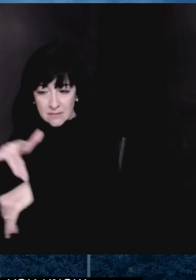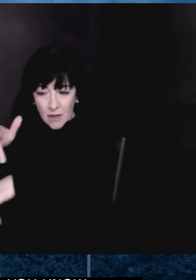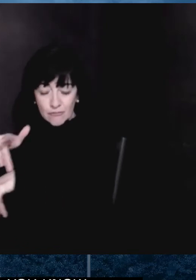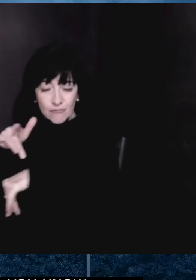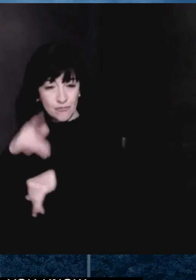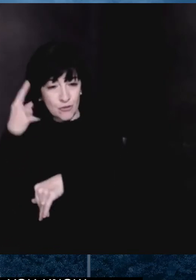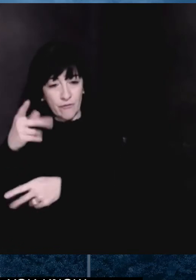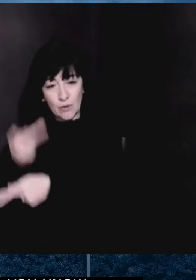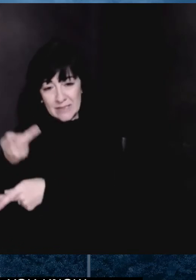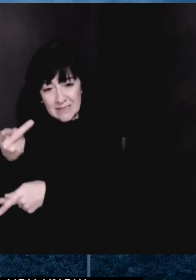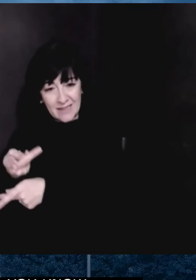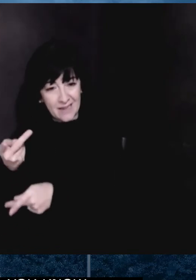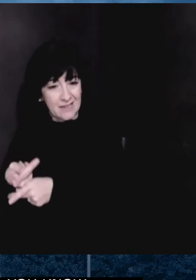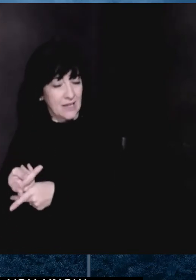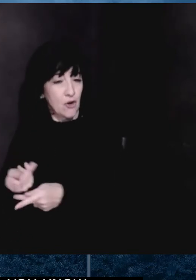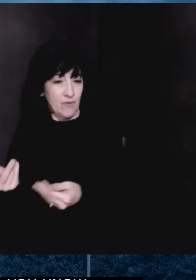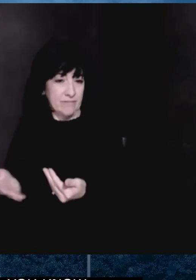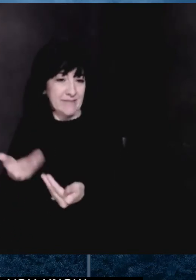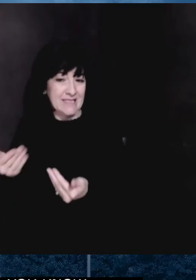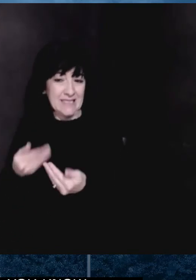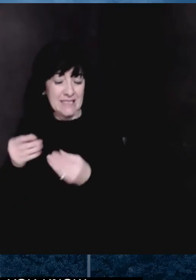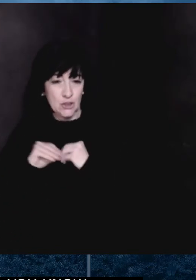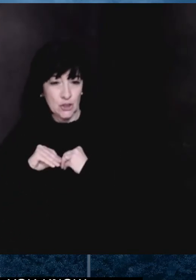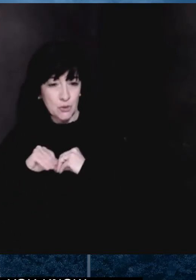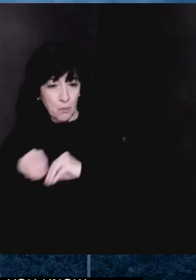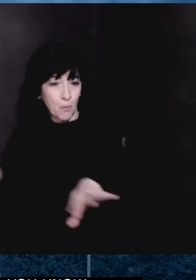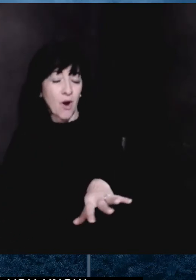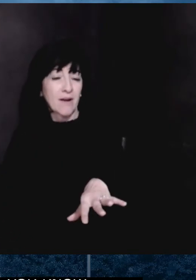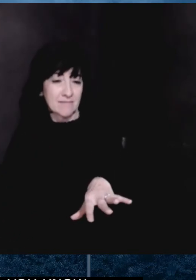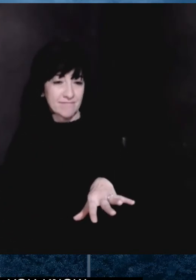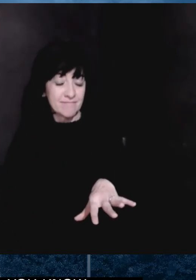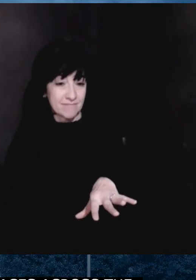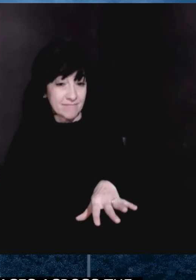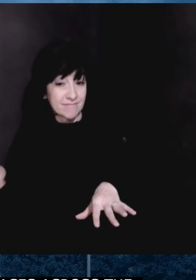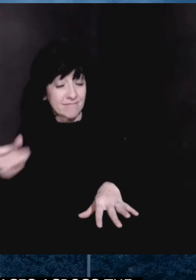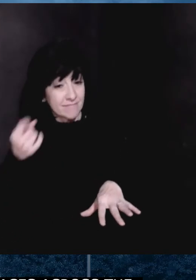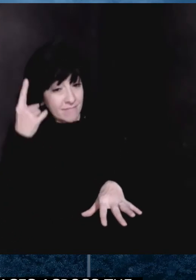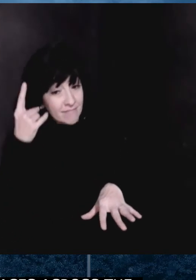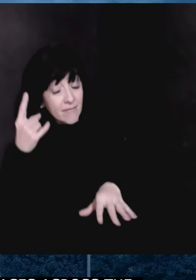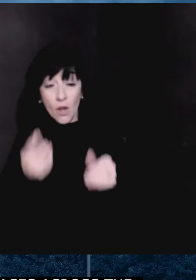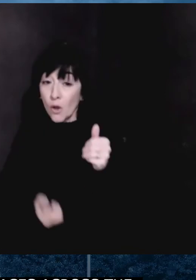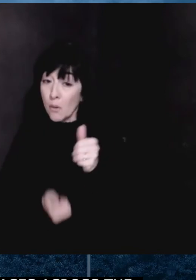in many places across the state, visitation has been significantly